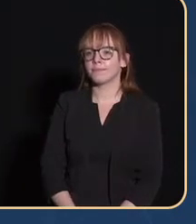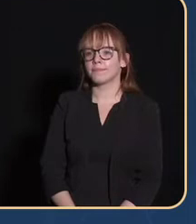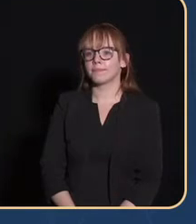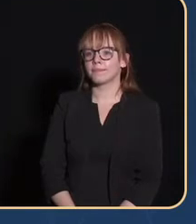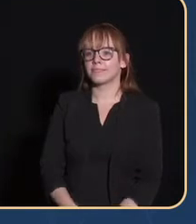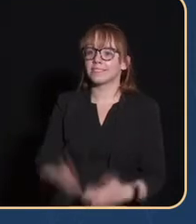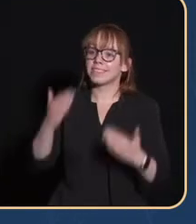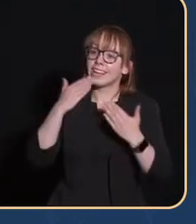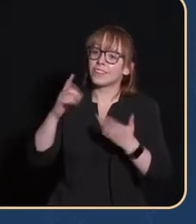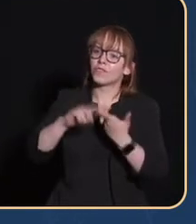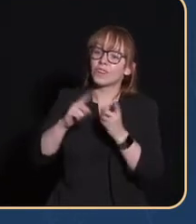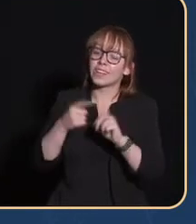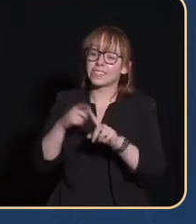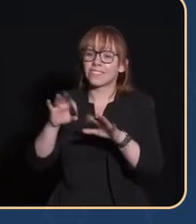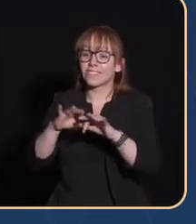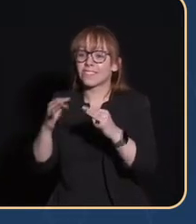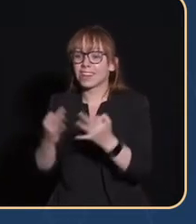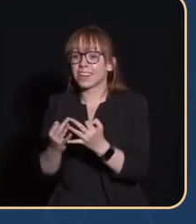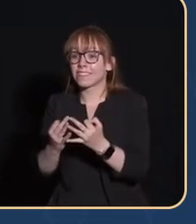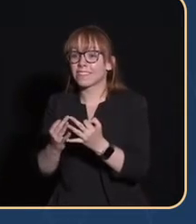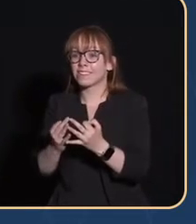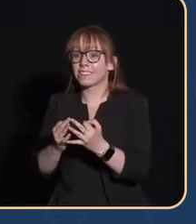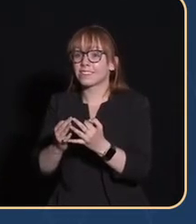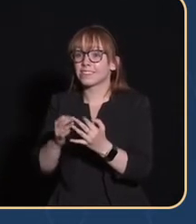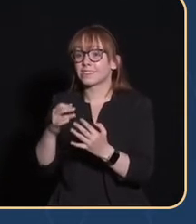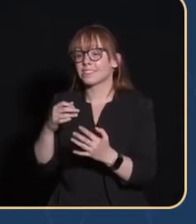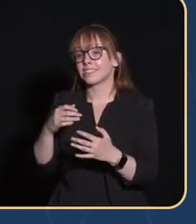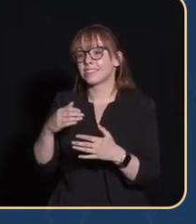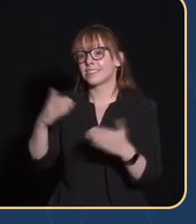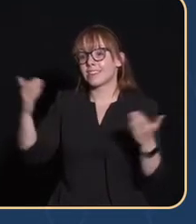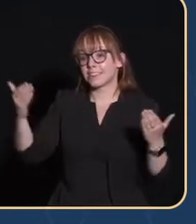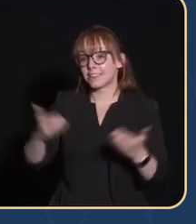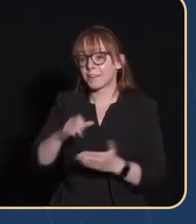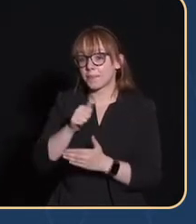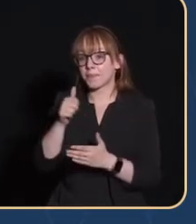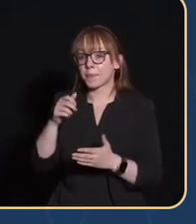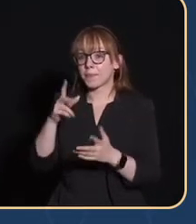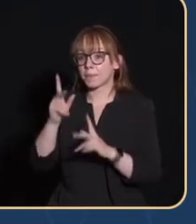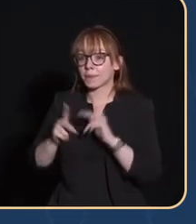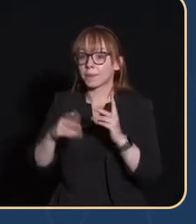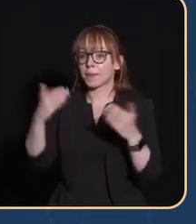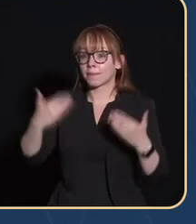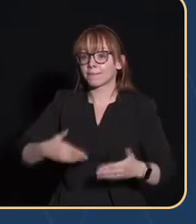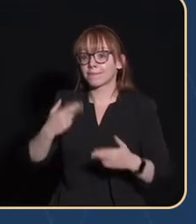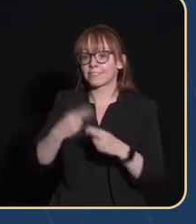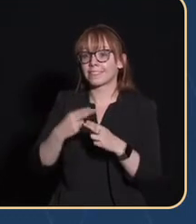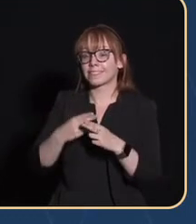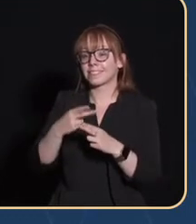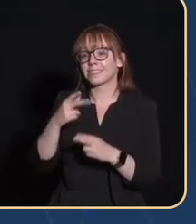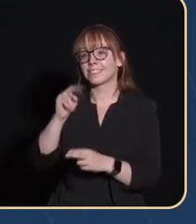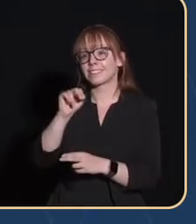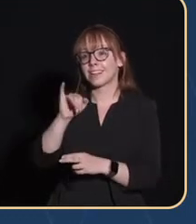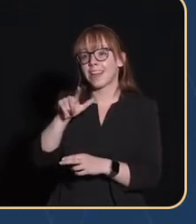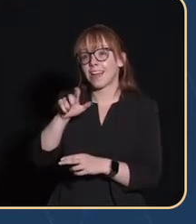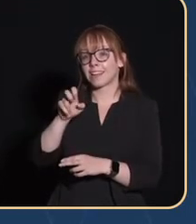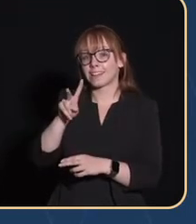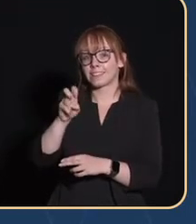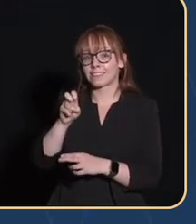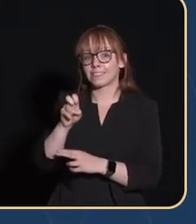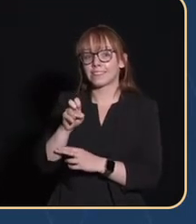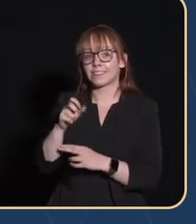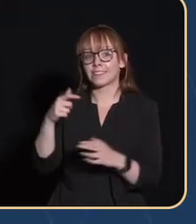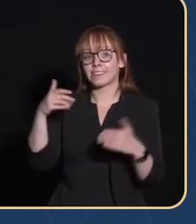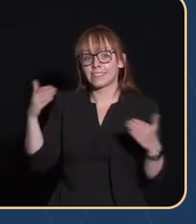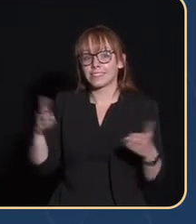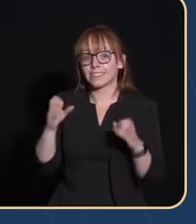Thank you, friends and family and distinguished guests. My name is Nyleve Hanf-Campbell, and I was given this opportunity